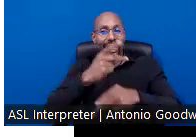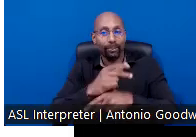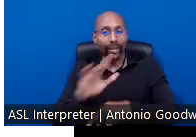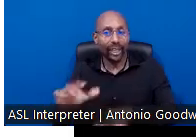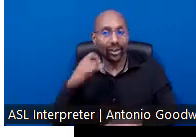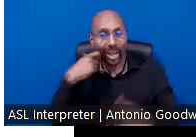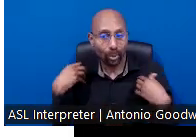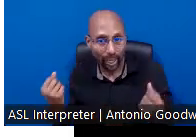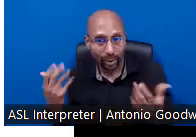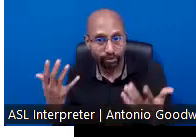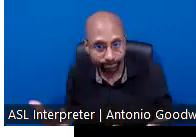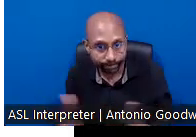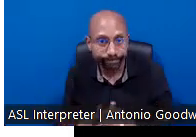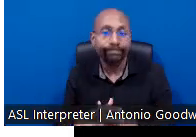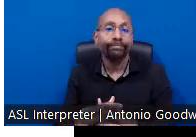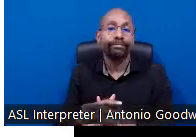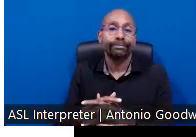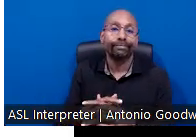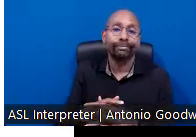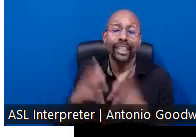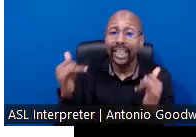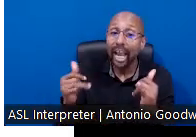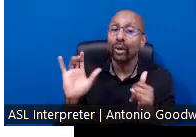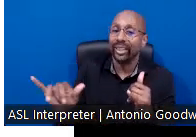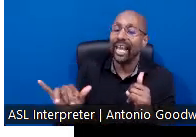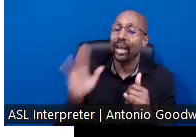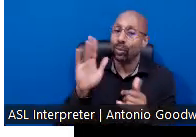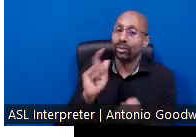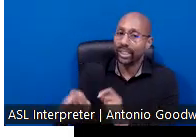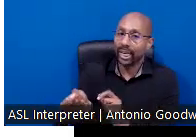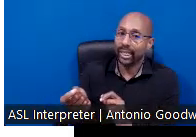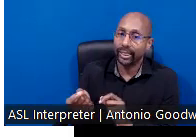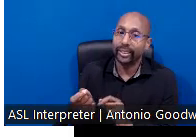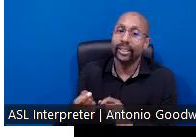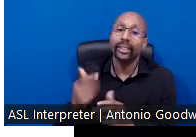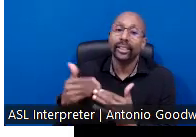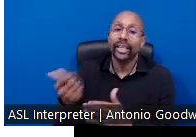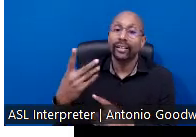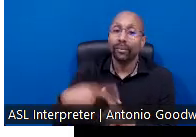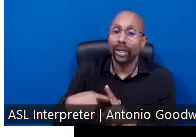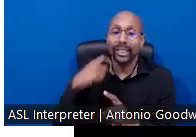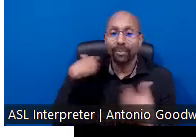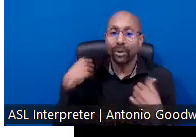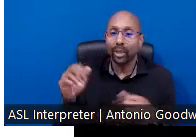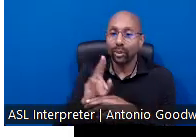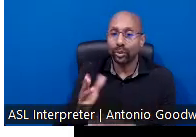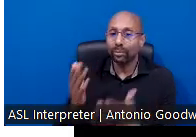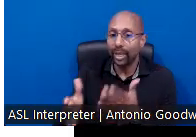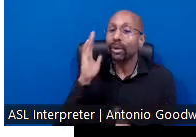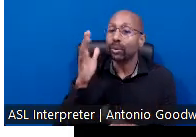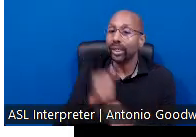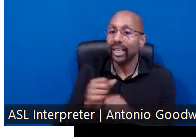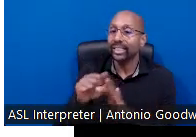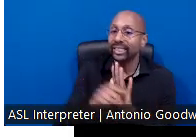letters. Apple Health users, not every Apple Health user, but some Apple Health users may receive a letter from the state